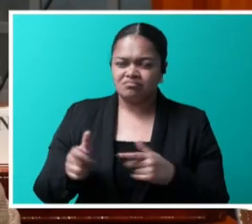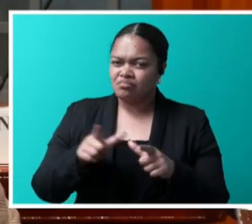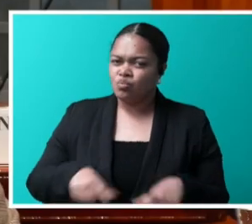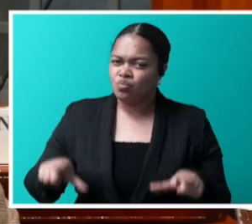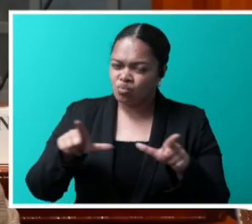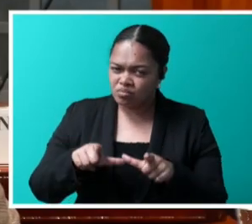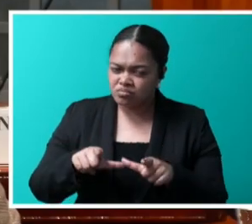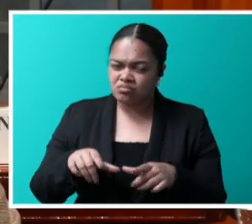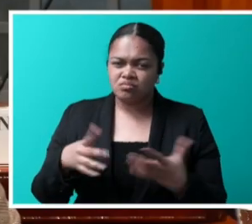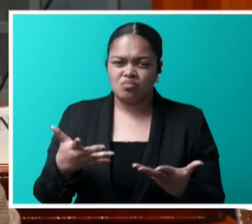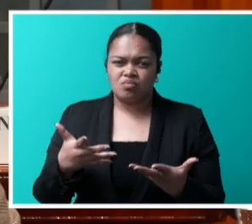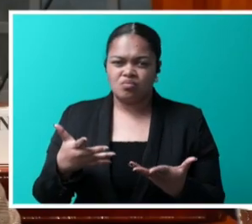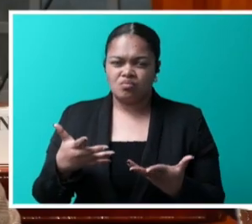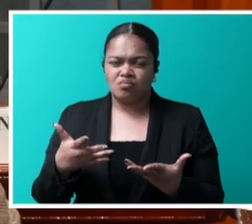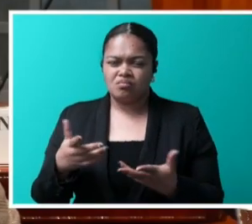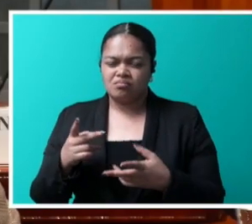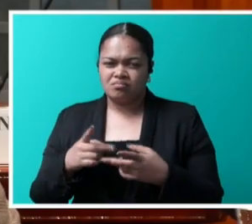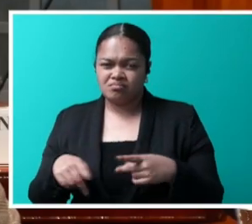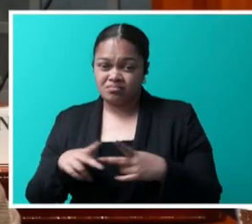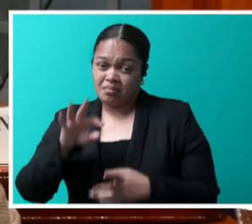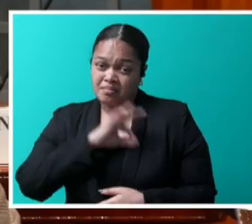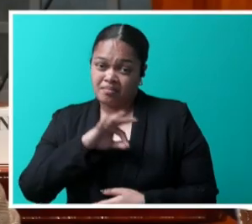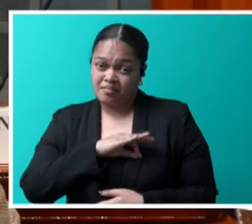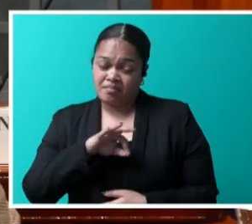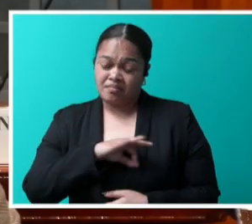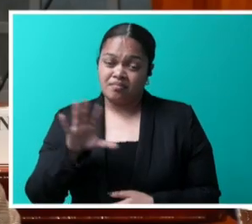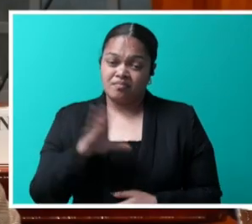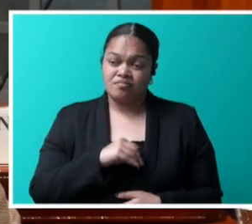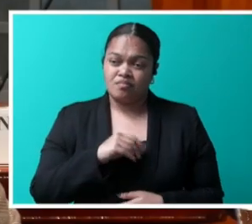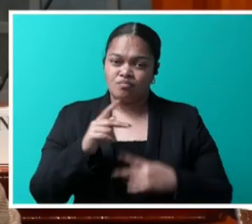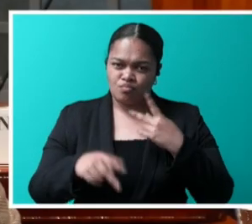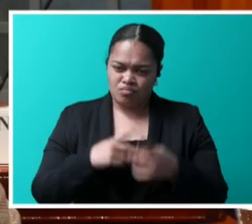or of circumstances, benefit from the progress that we are making.